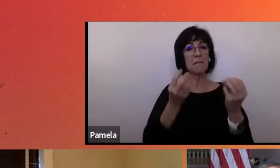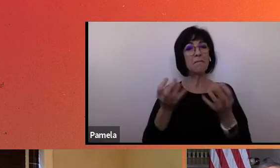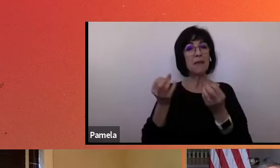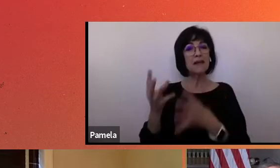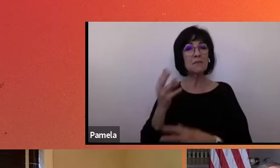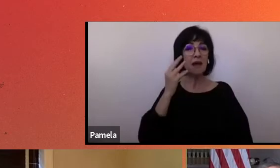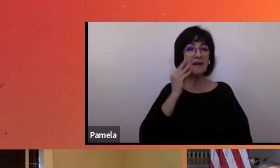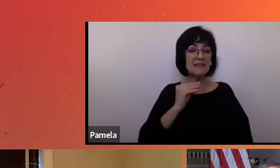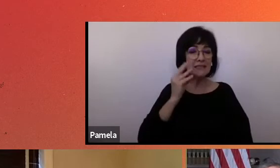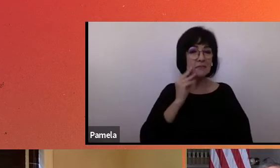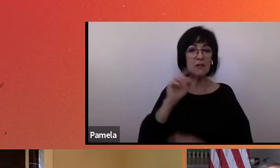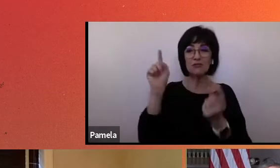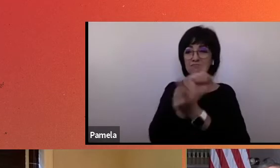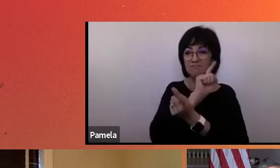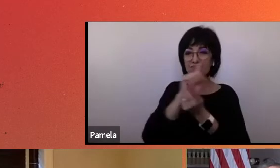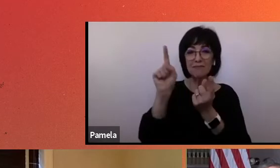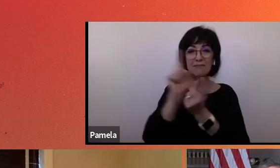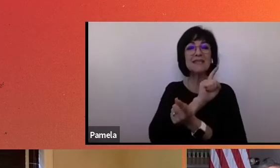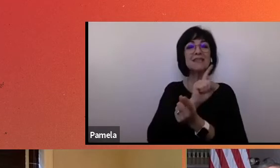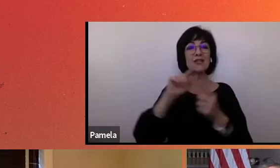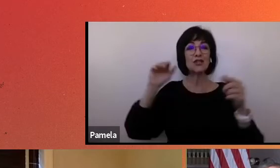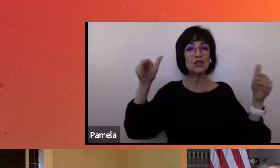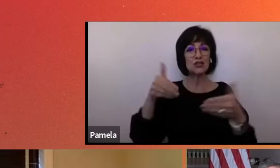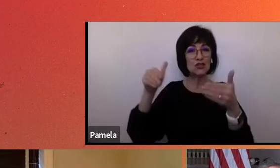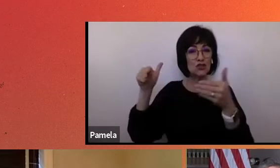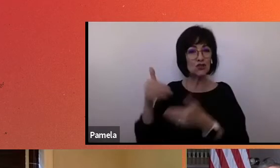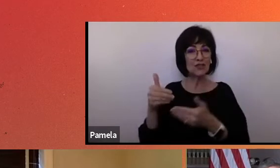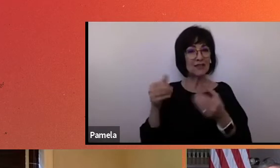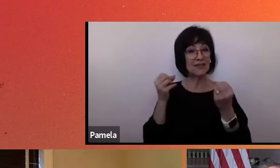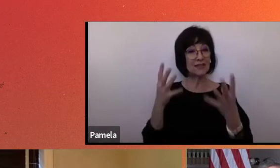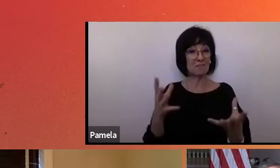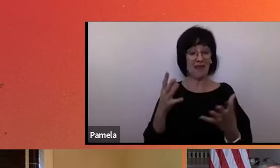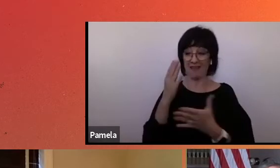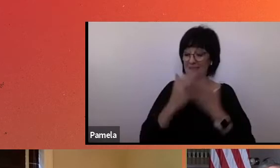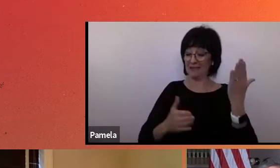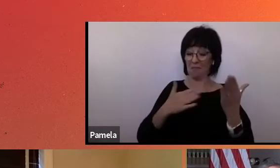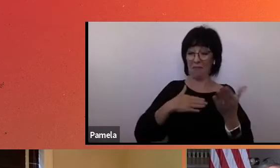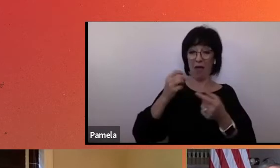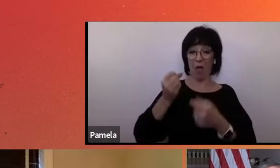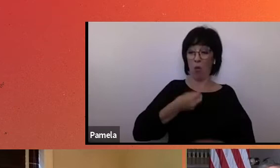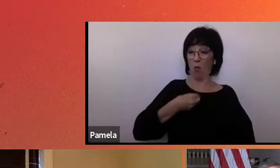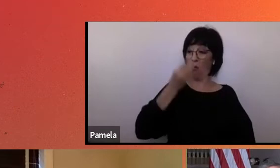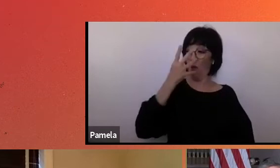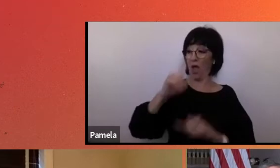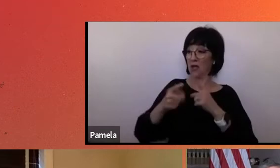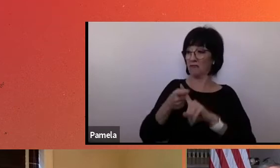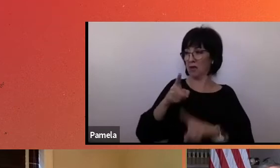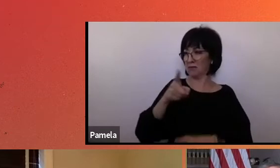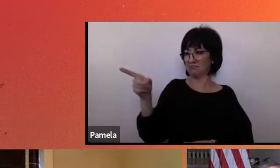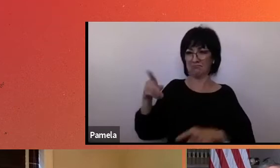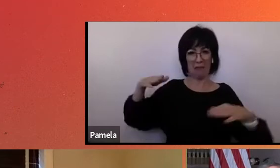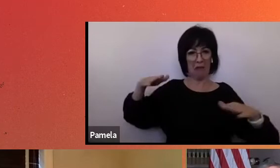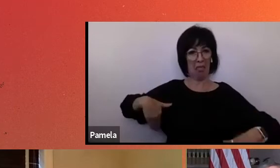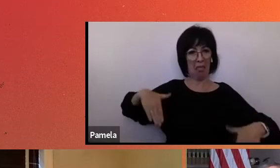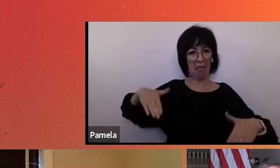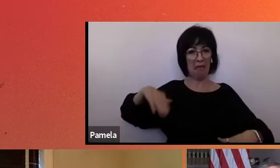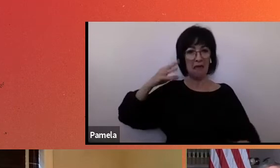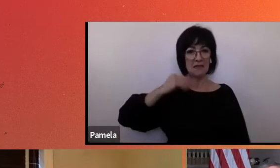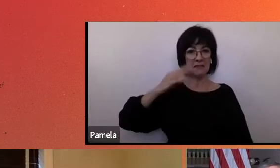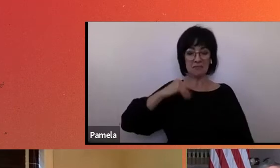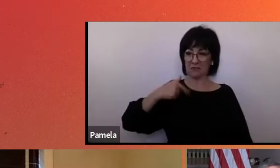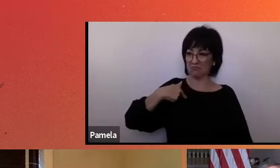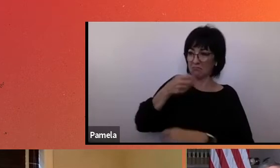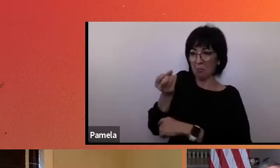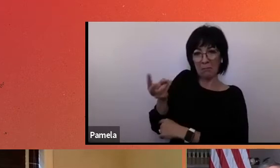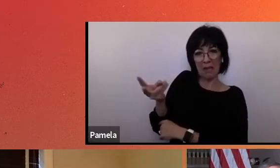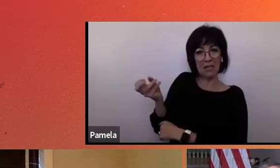greeting other people and doing things that a lot of my white friends haven't even done. So from that standpoint, you know, you grow, and I don't